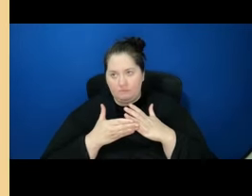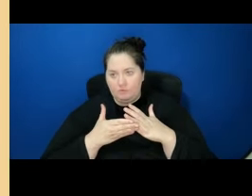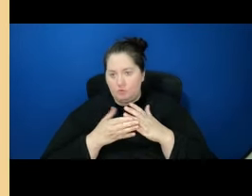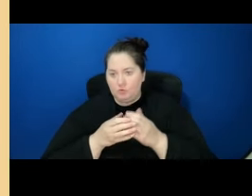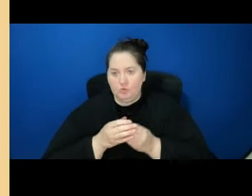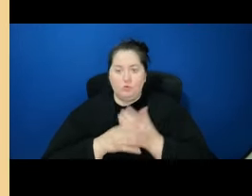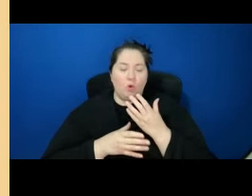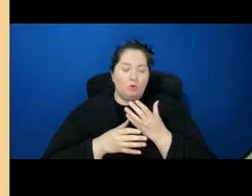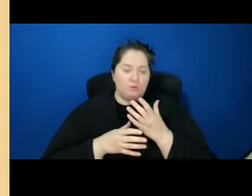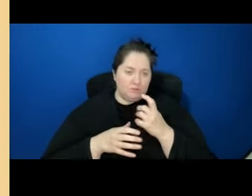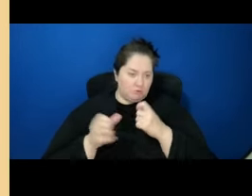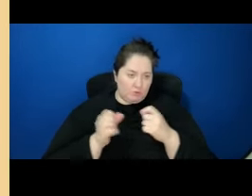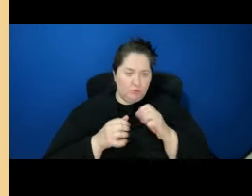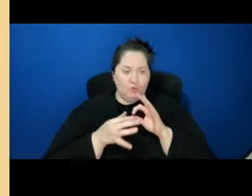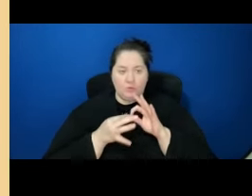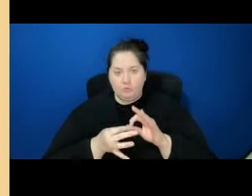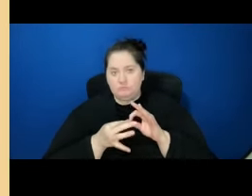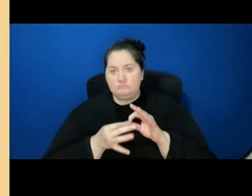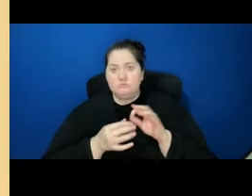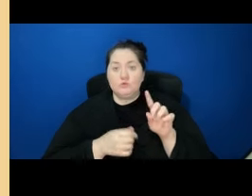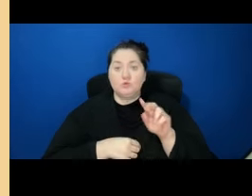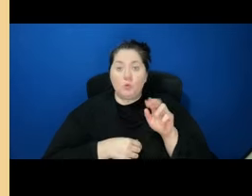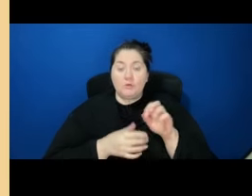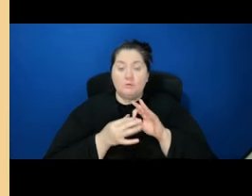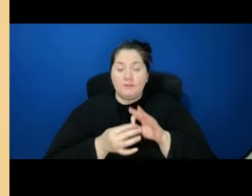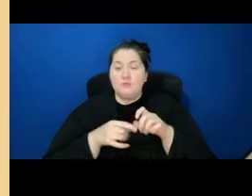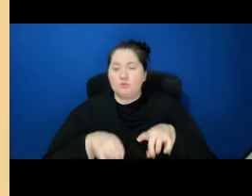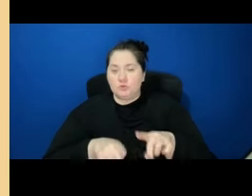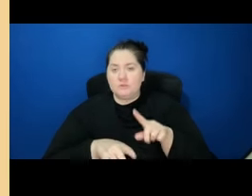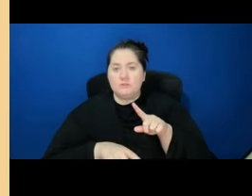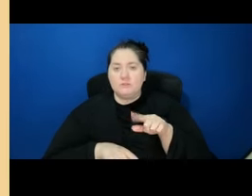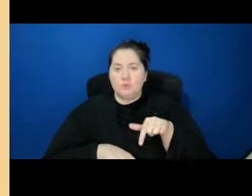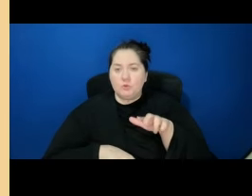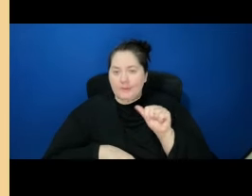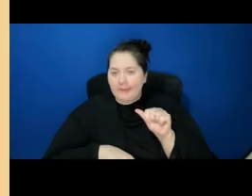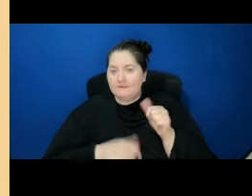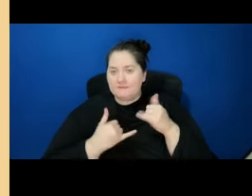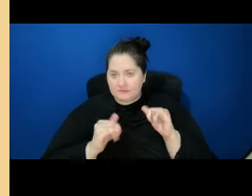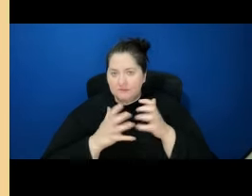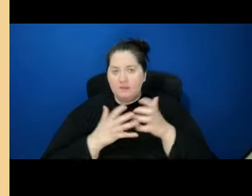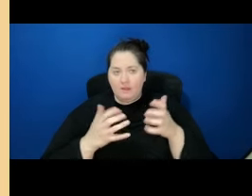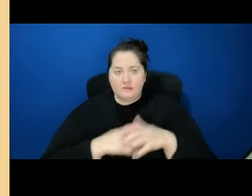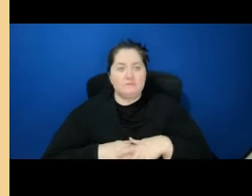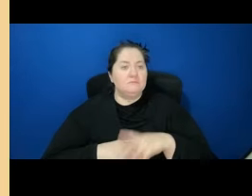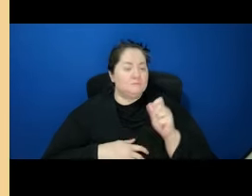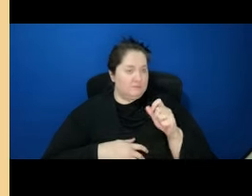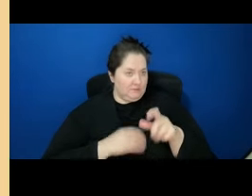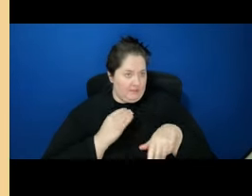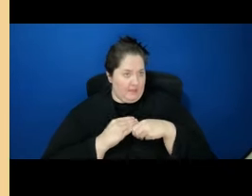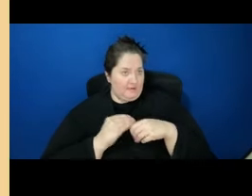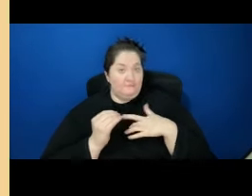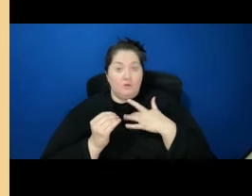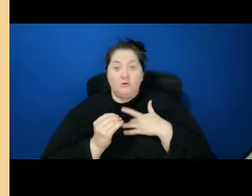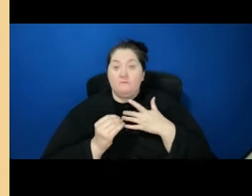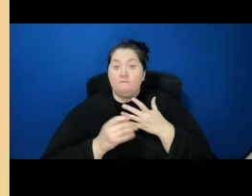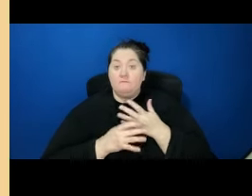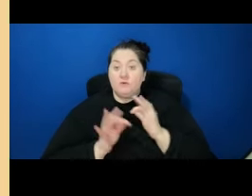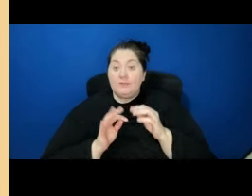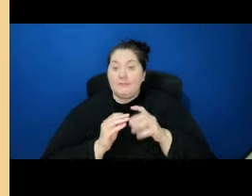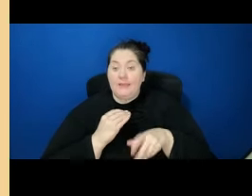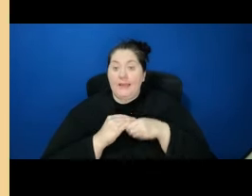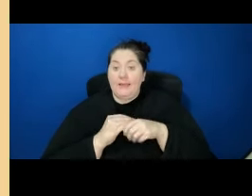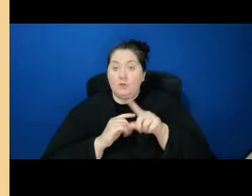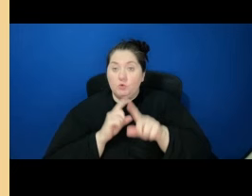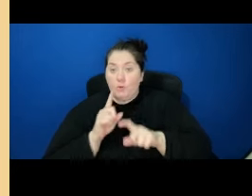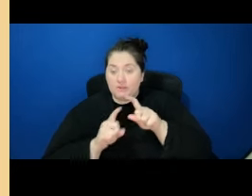growth strategy or zoning related questions even during that Q&A if there's still a lot of those. And I'll just add, so feel free to keep putting in questions.